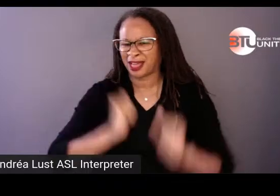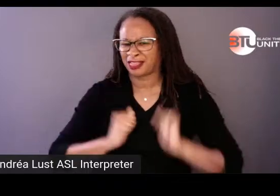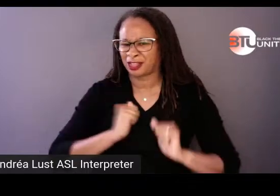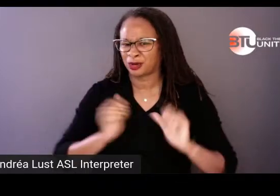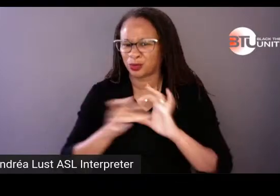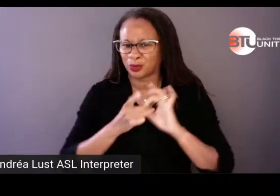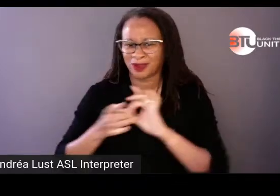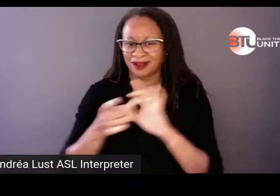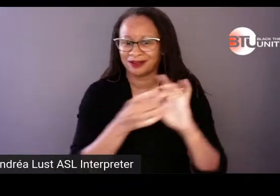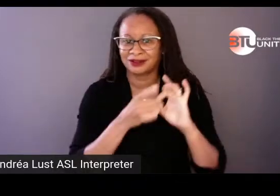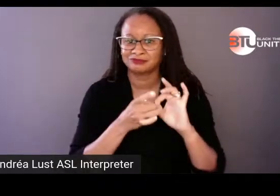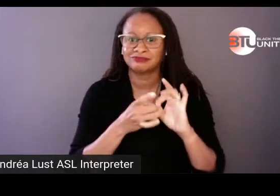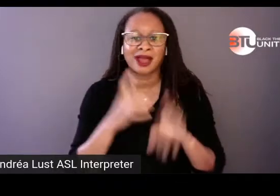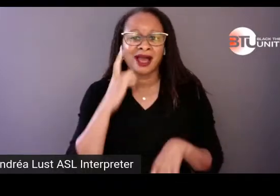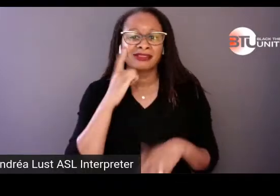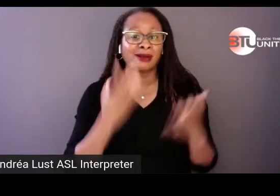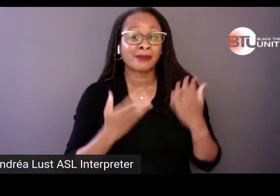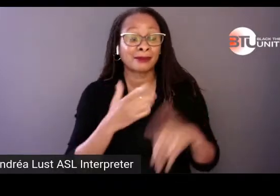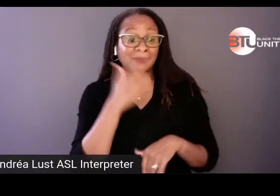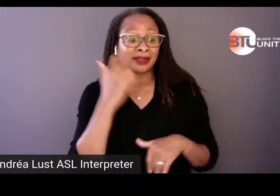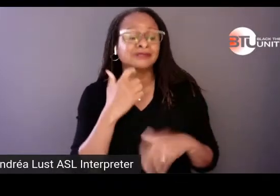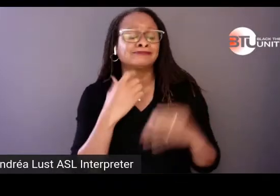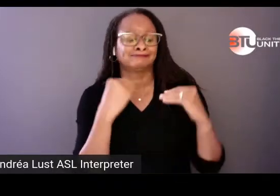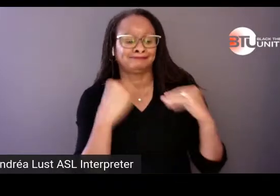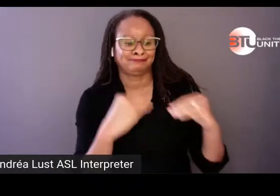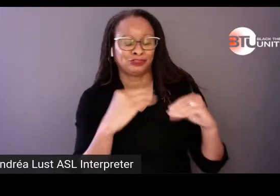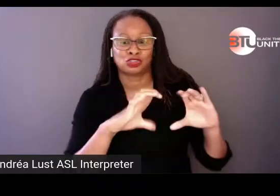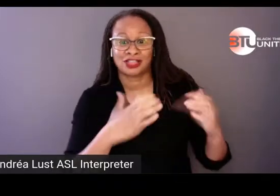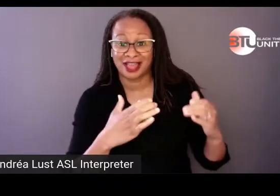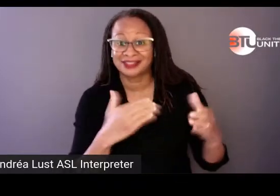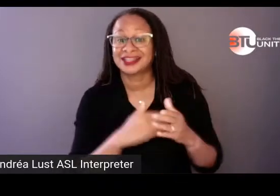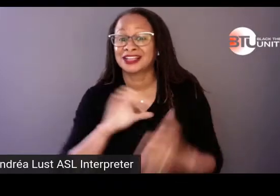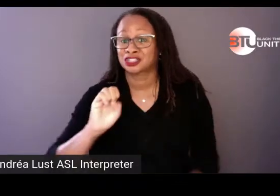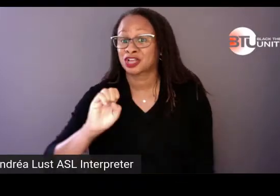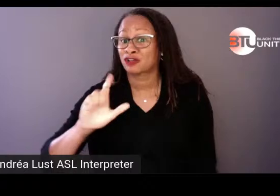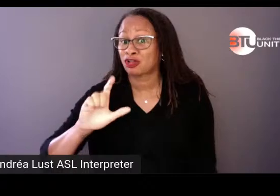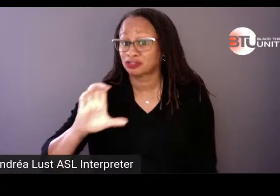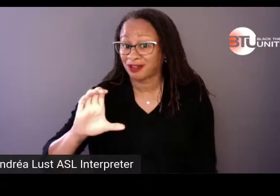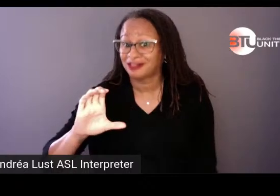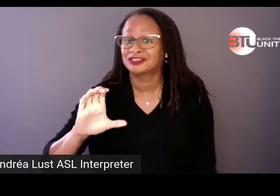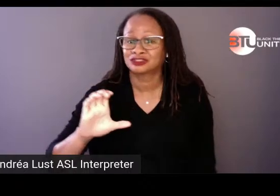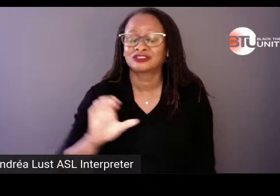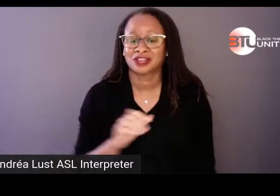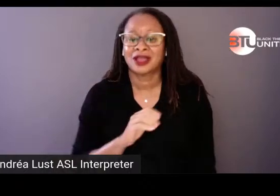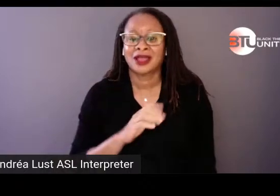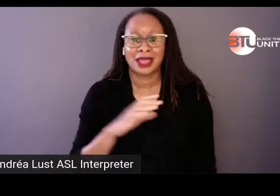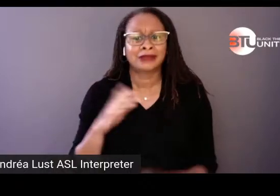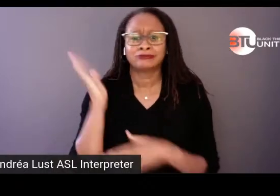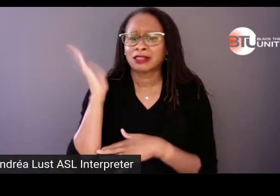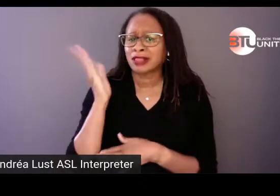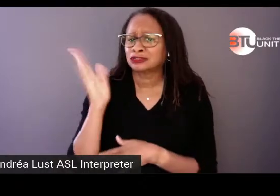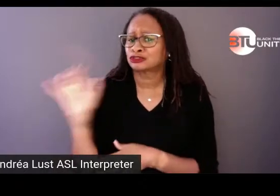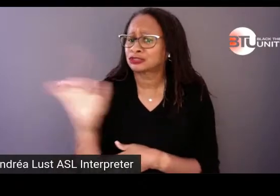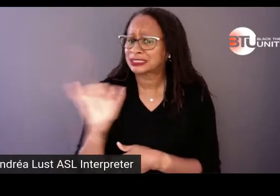I thought maybe because I do teach this class at Sarah Lawrence and I'd give this lecture for other groups,